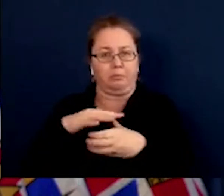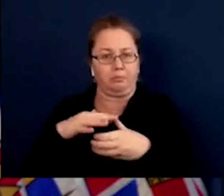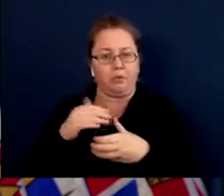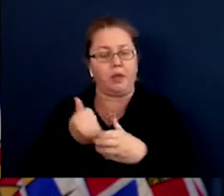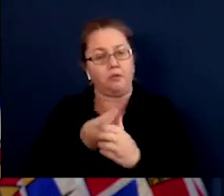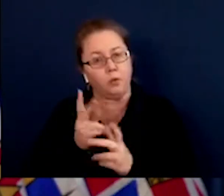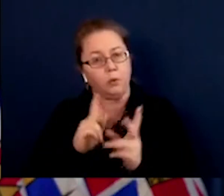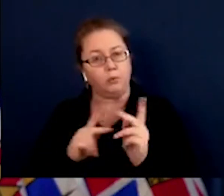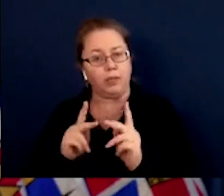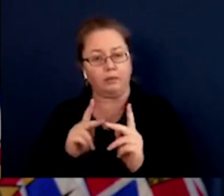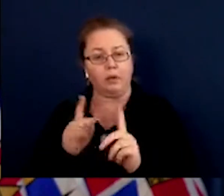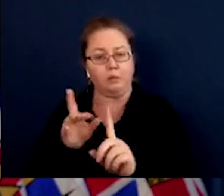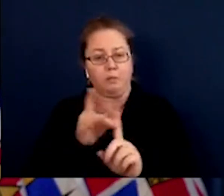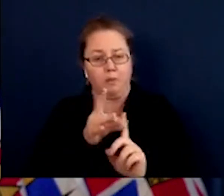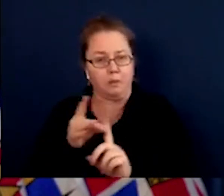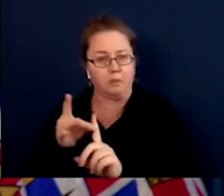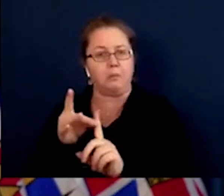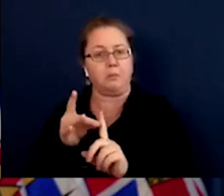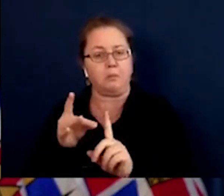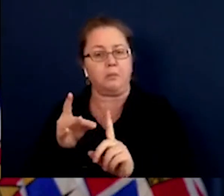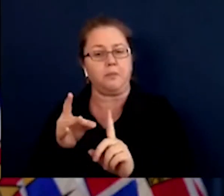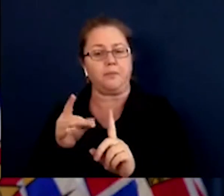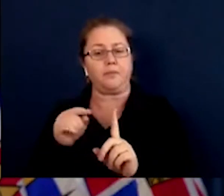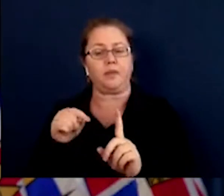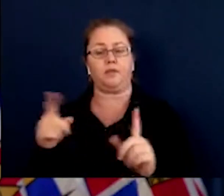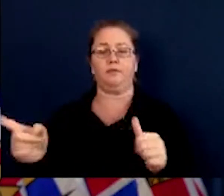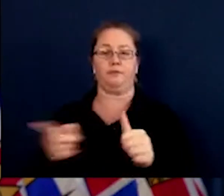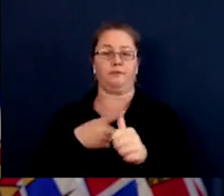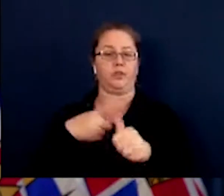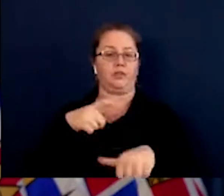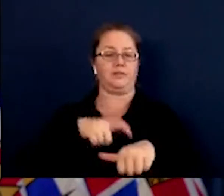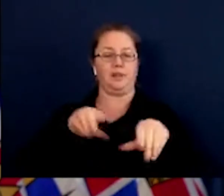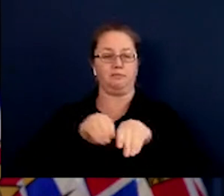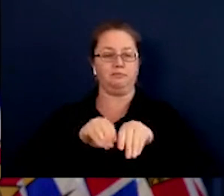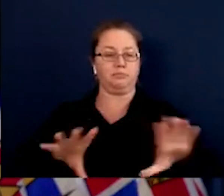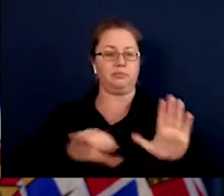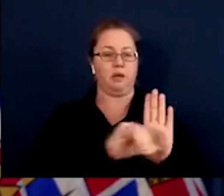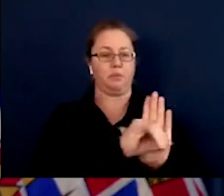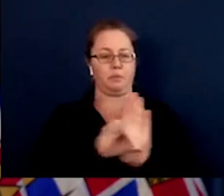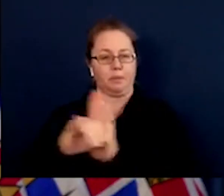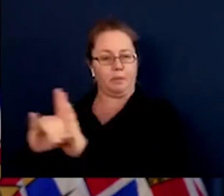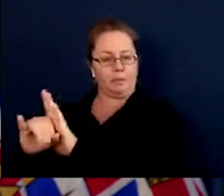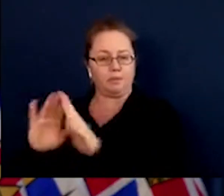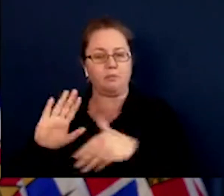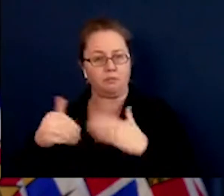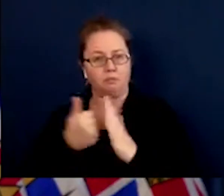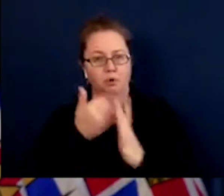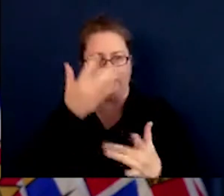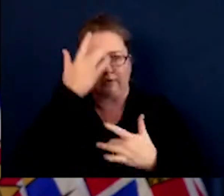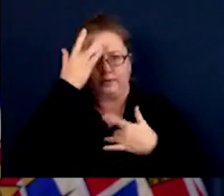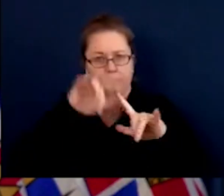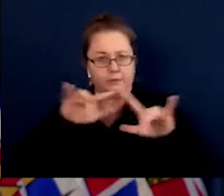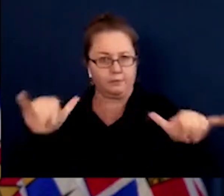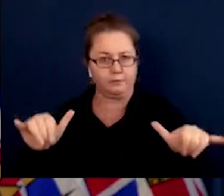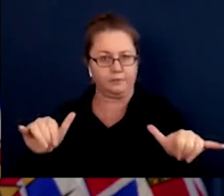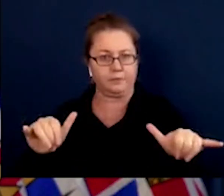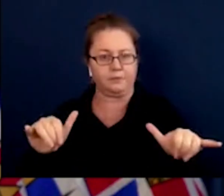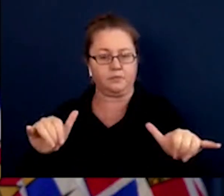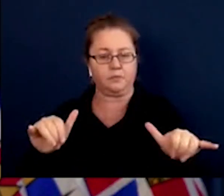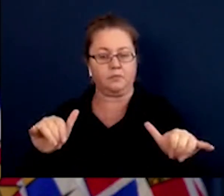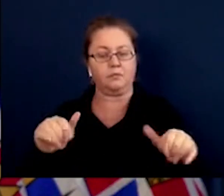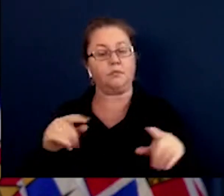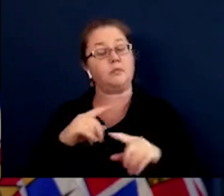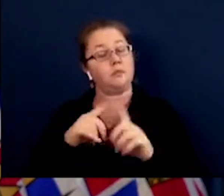been identified, has been exposed within that school. And this is our first outbreak. So I think that helps us put it in the